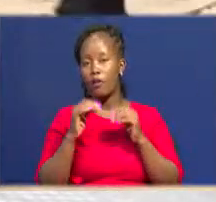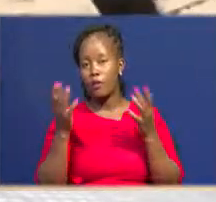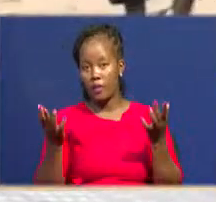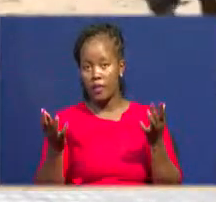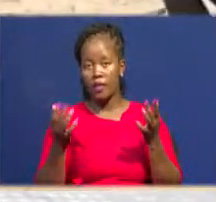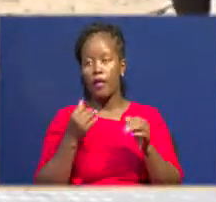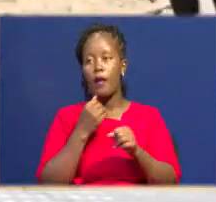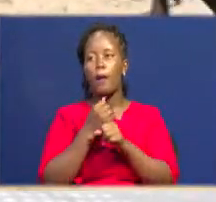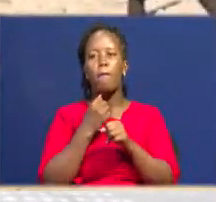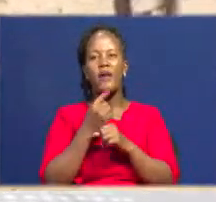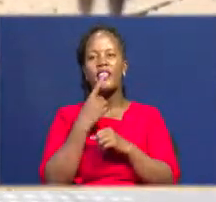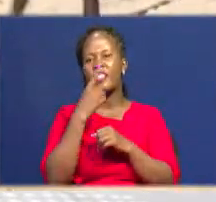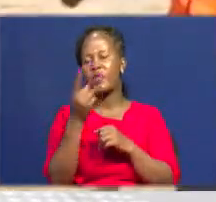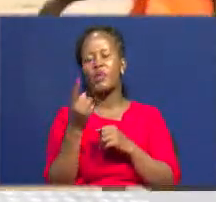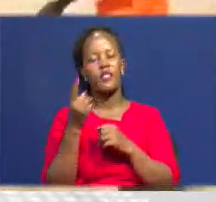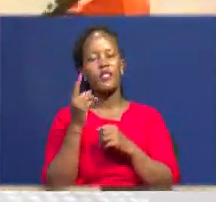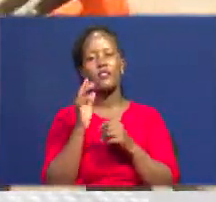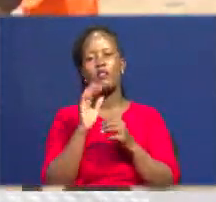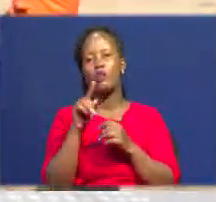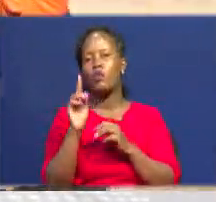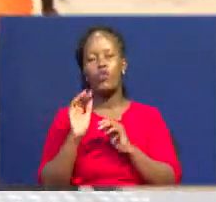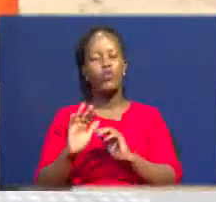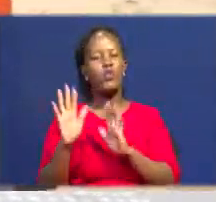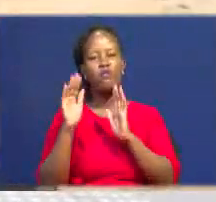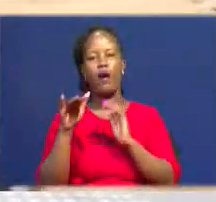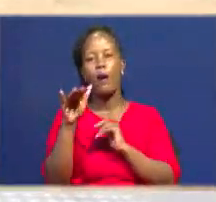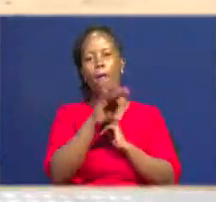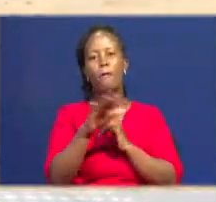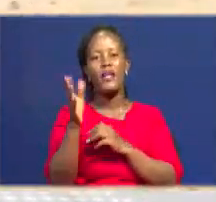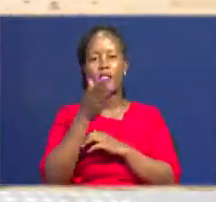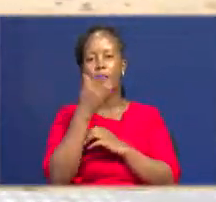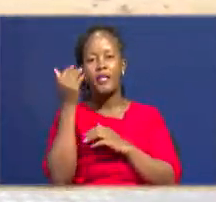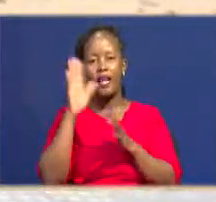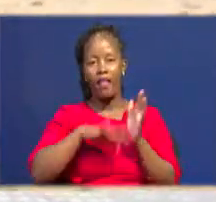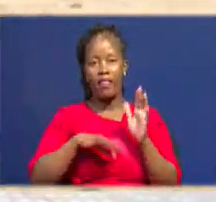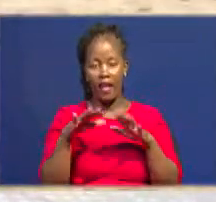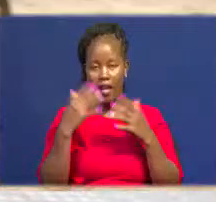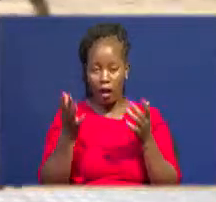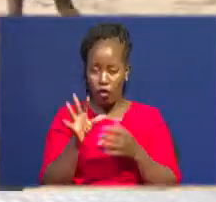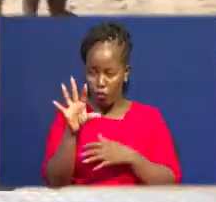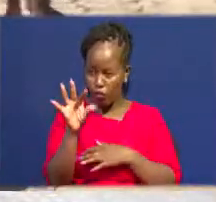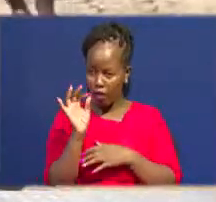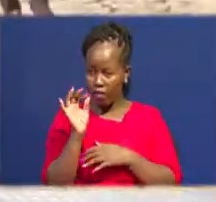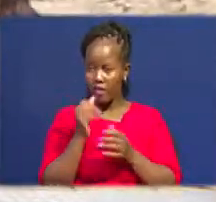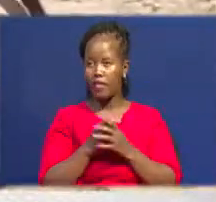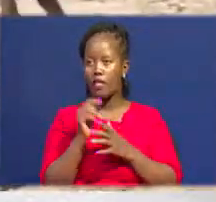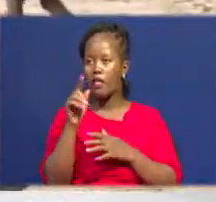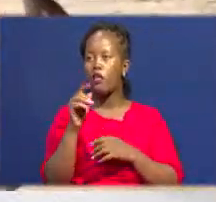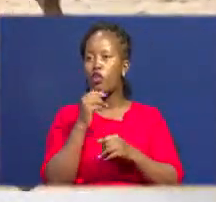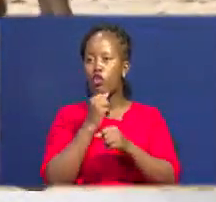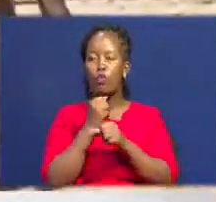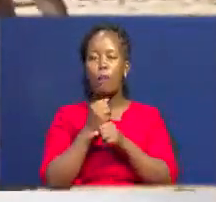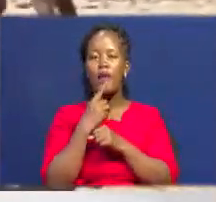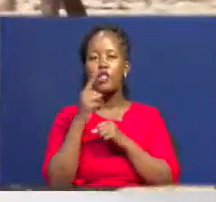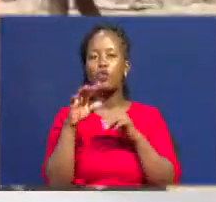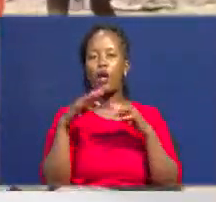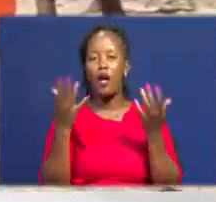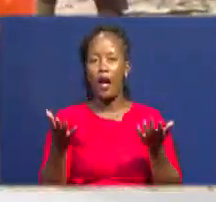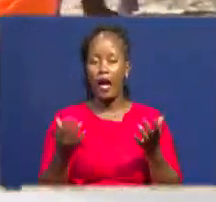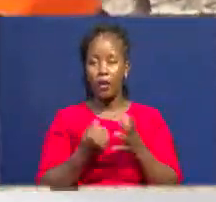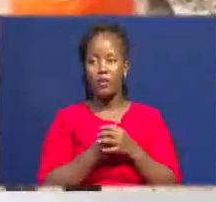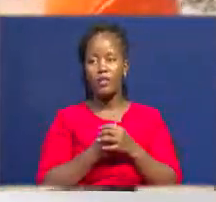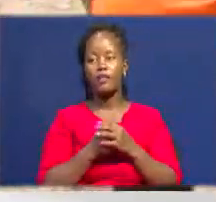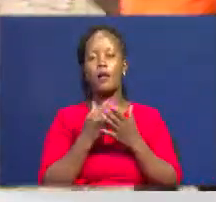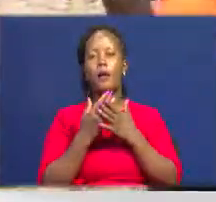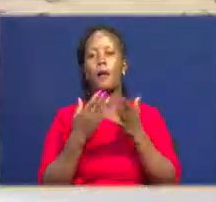making sure that you leave a place better than you found it. How do you ensure that Buntwani, at the end